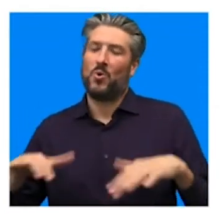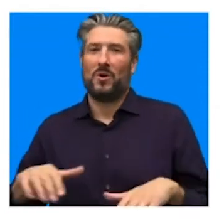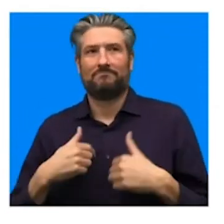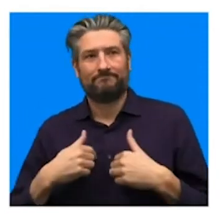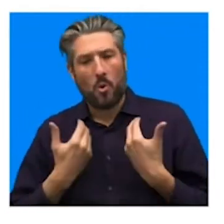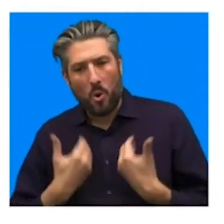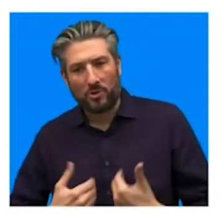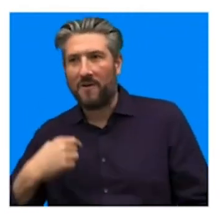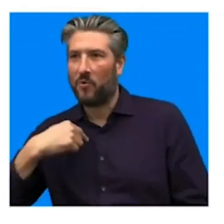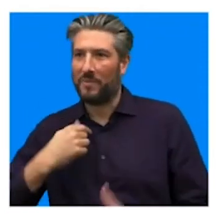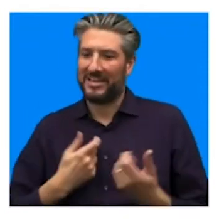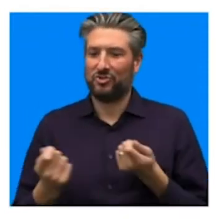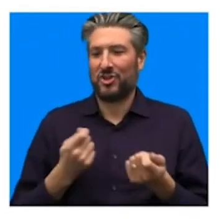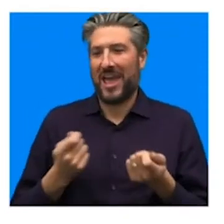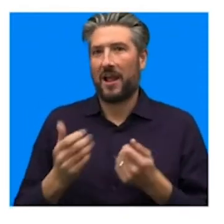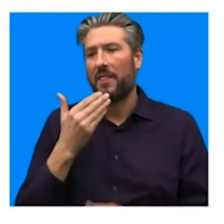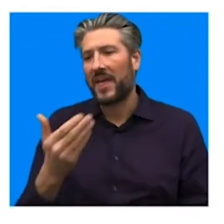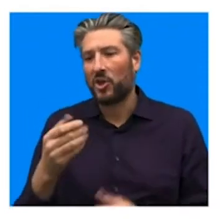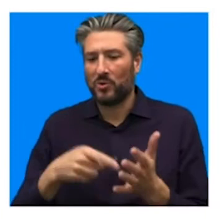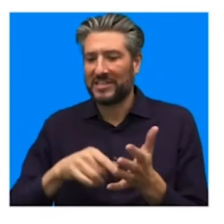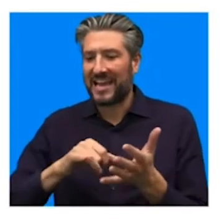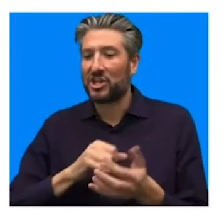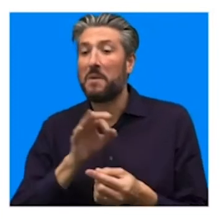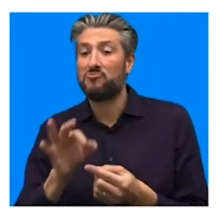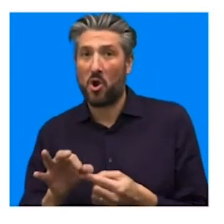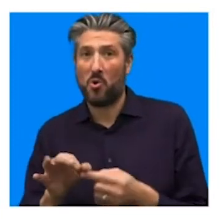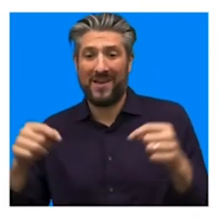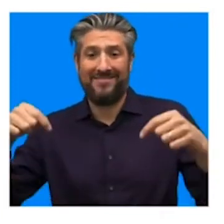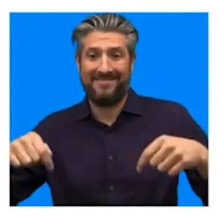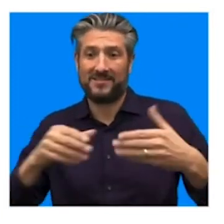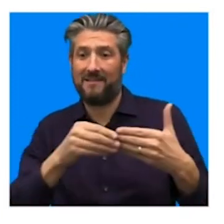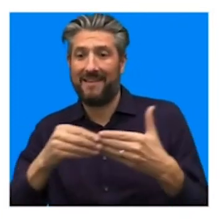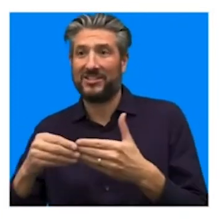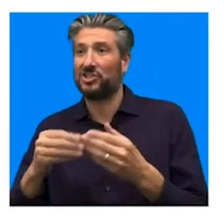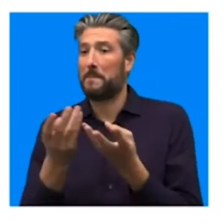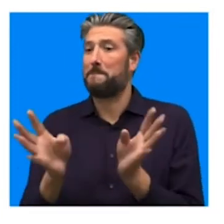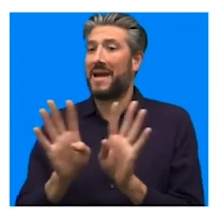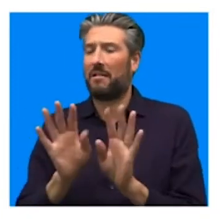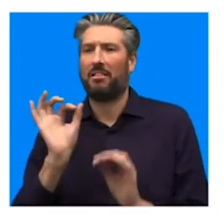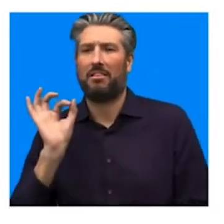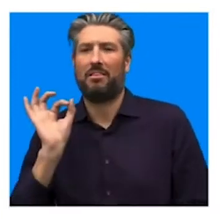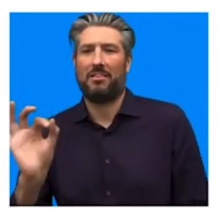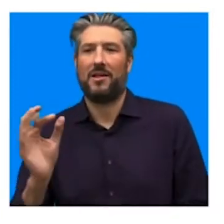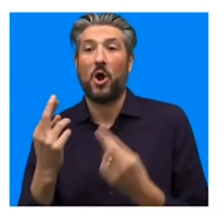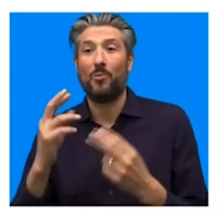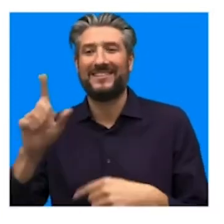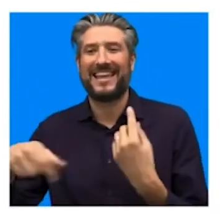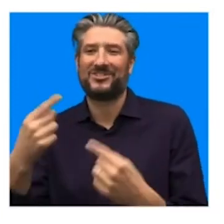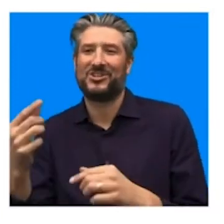you, TechShare Pro, for having this leadership panel again. Hopefully, we'll have it next year too, in person. Yeah.